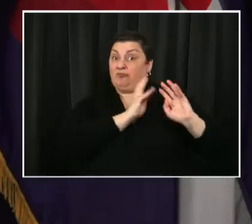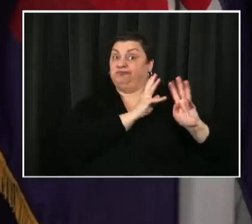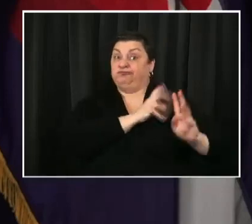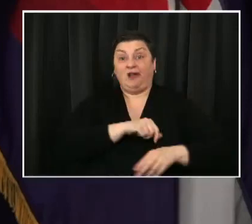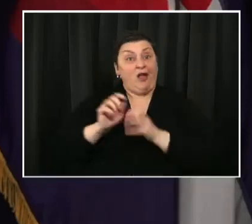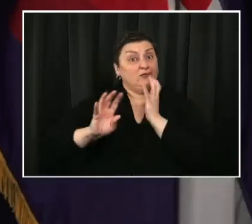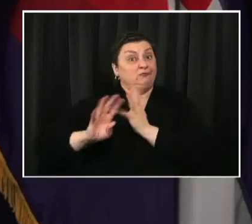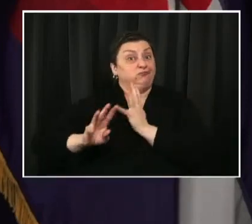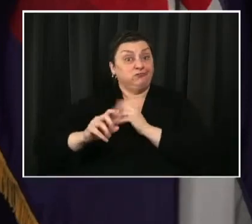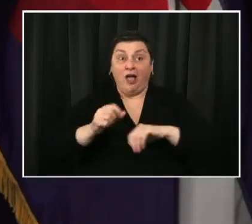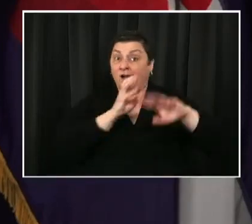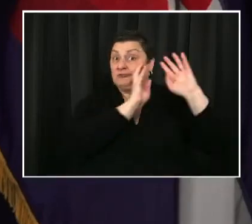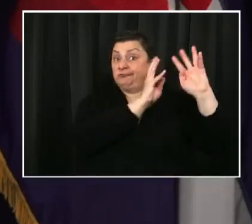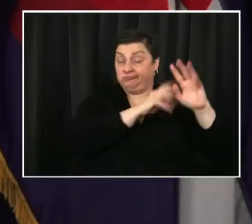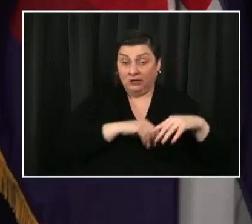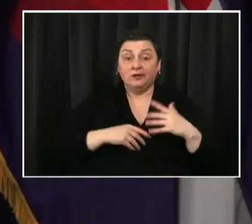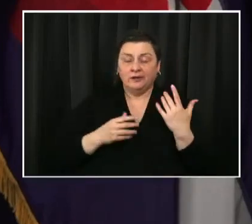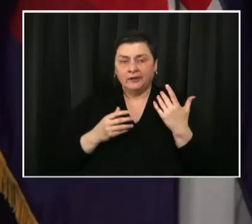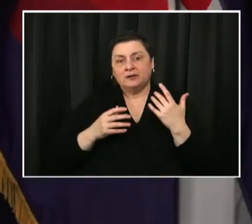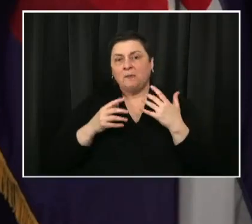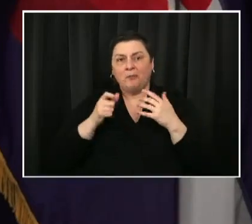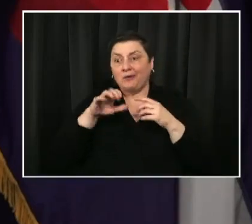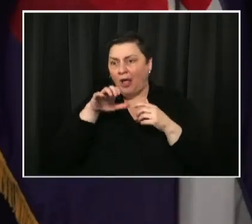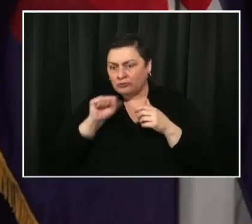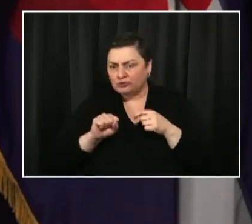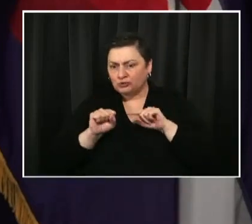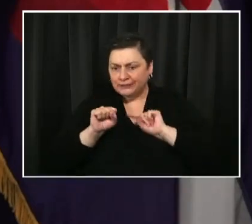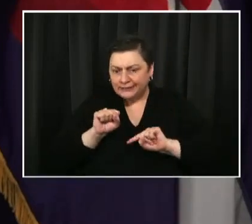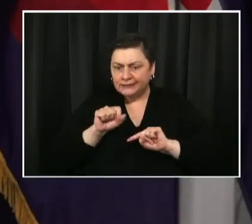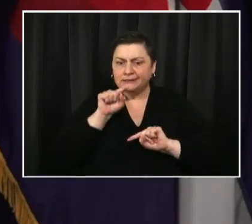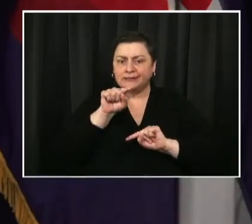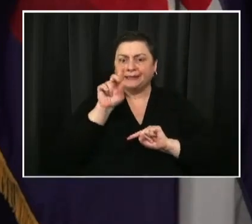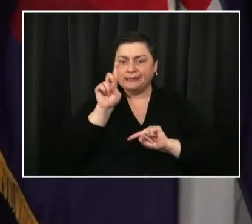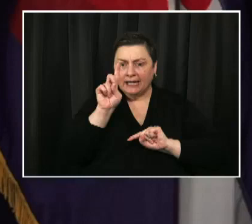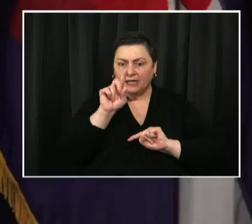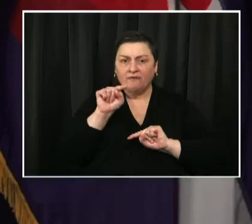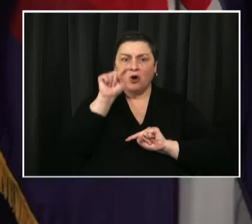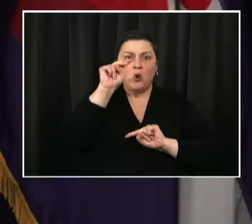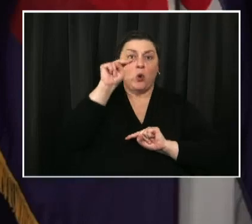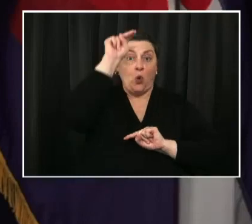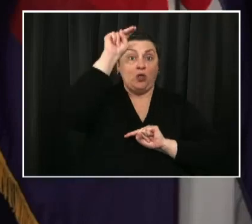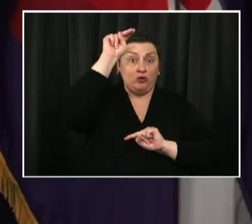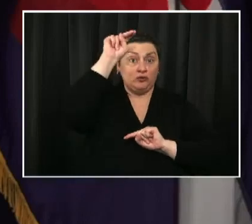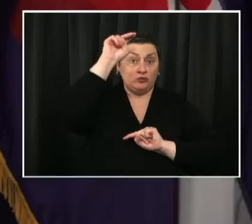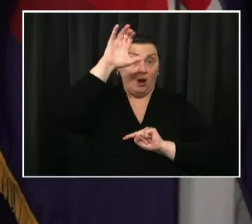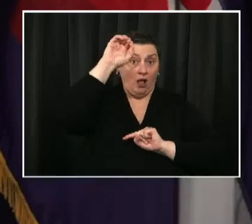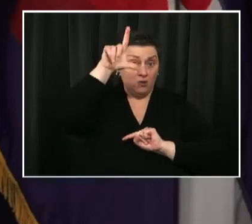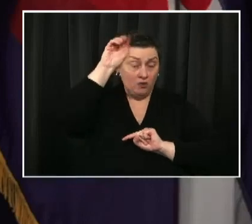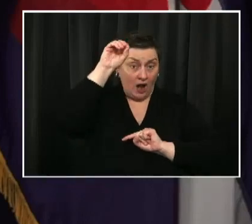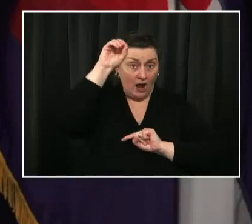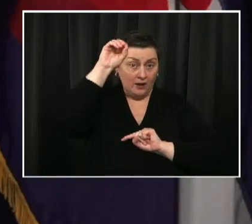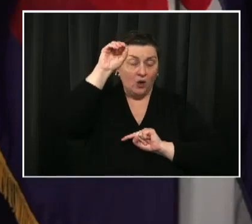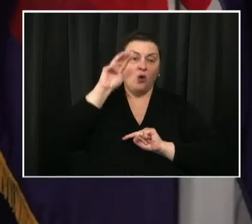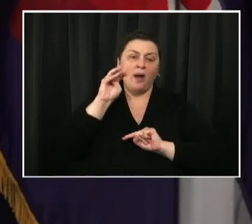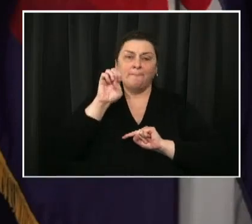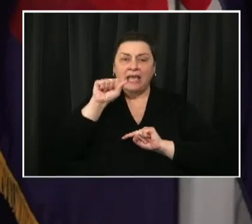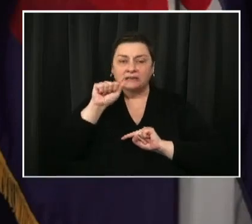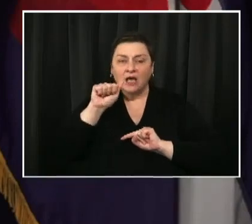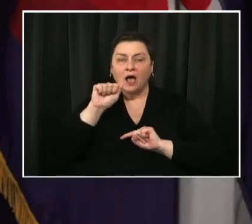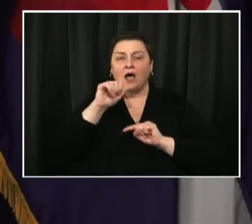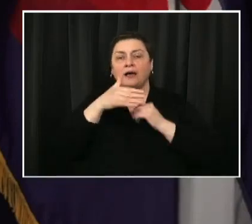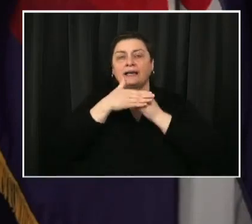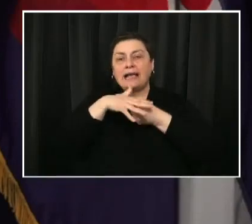on the week after next, but as I said, Colorado Springs, Denver, northern Colorado, Mesa County, Pueblo